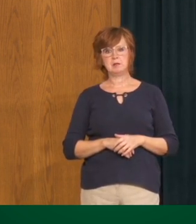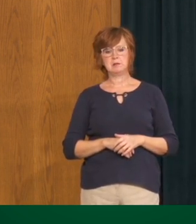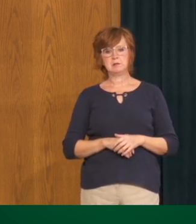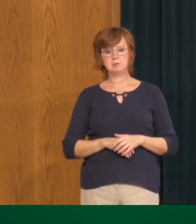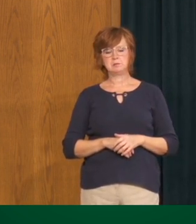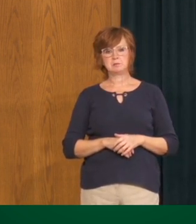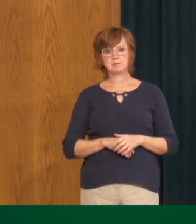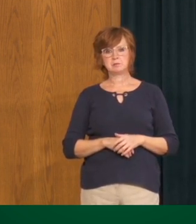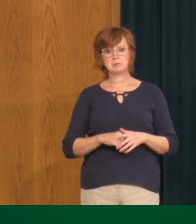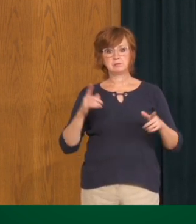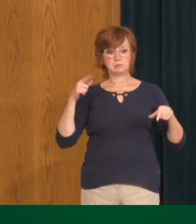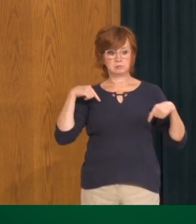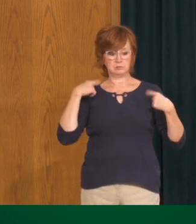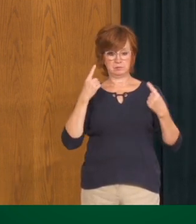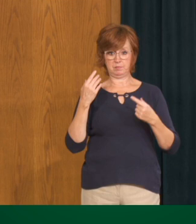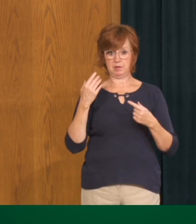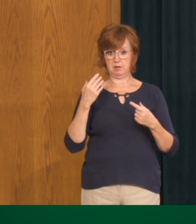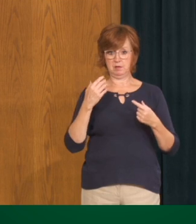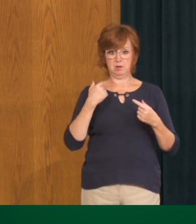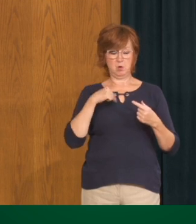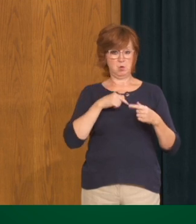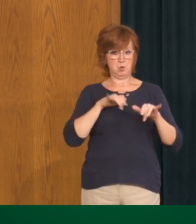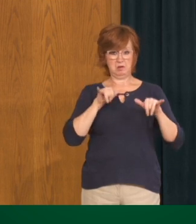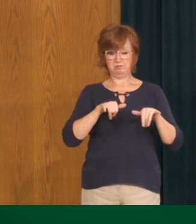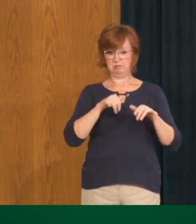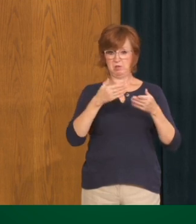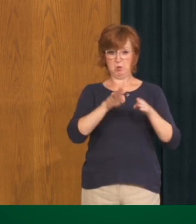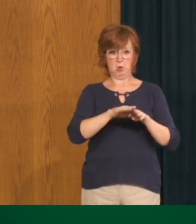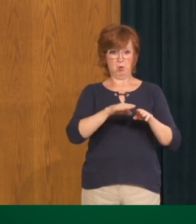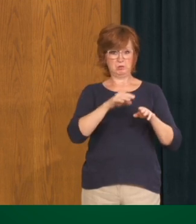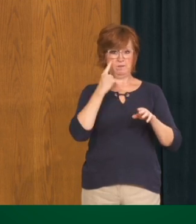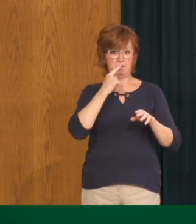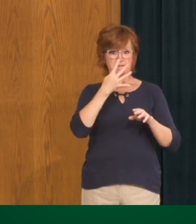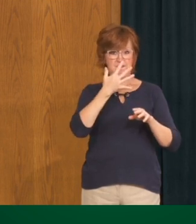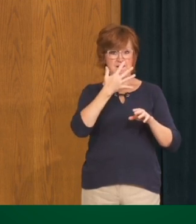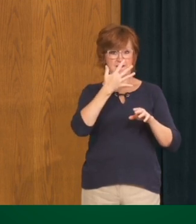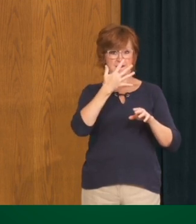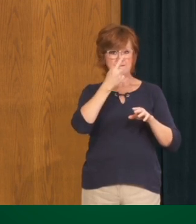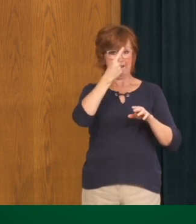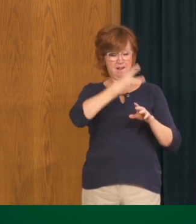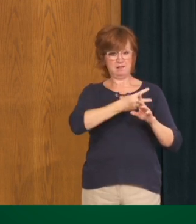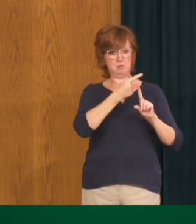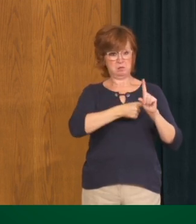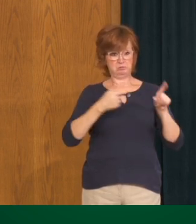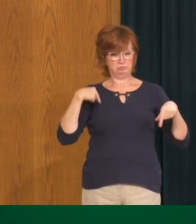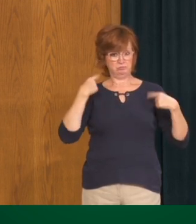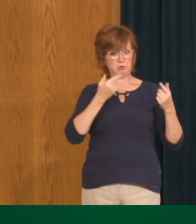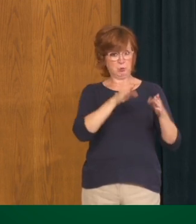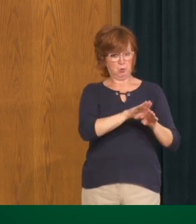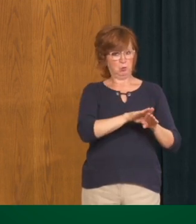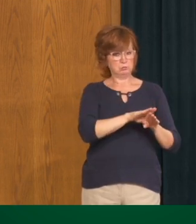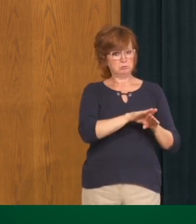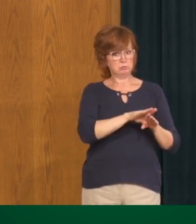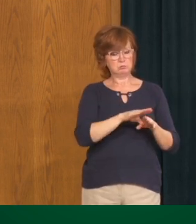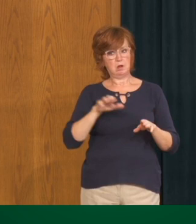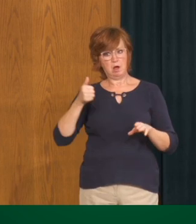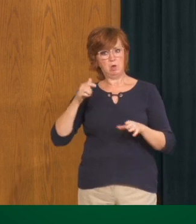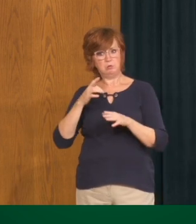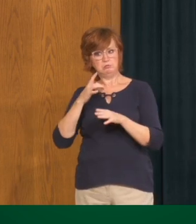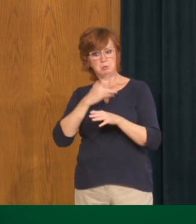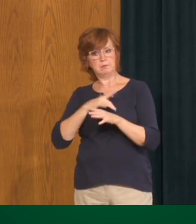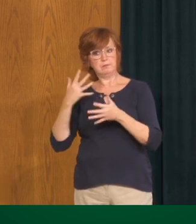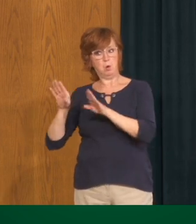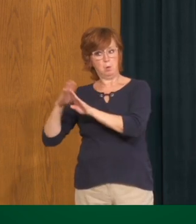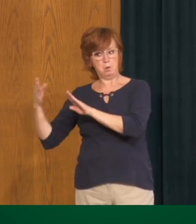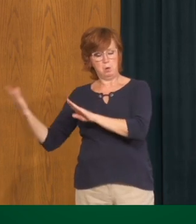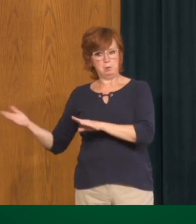schools during a pandemic, as have many jurisdictions, and we'll have to monitor. We don't expect COVID transmission to increase generally,